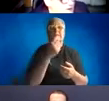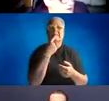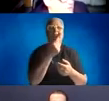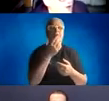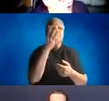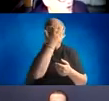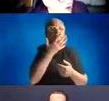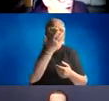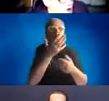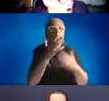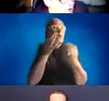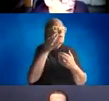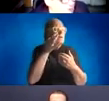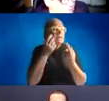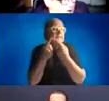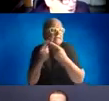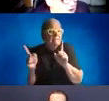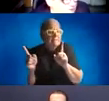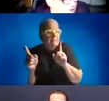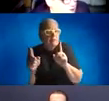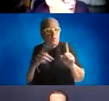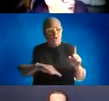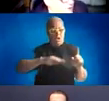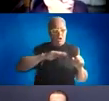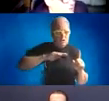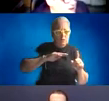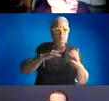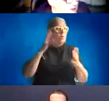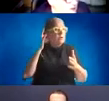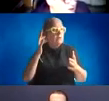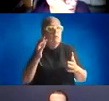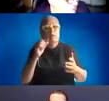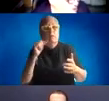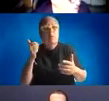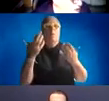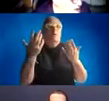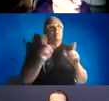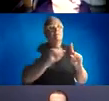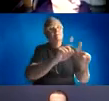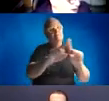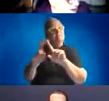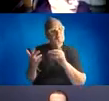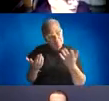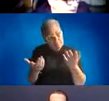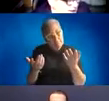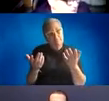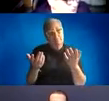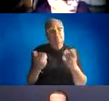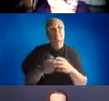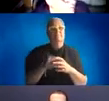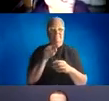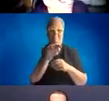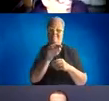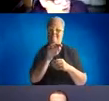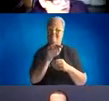justice system, including on the number of persons unfit to plead who are committed to custody in prison. Now that clearly came